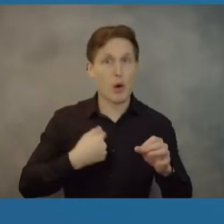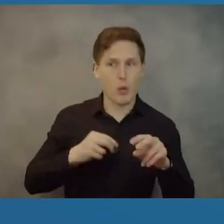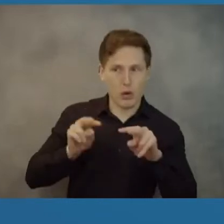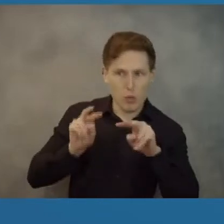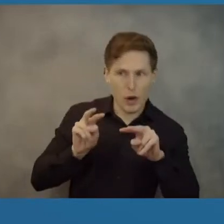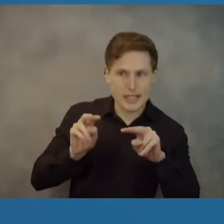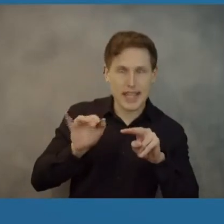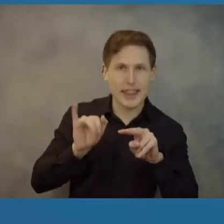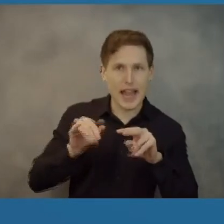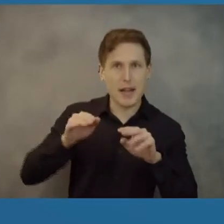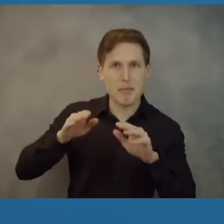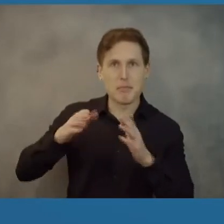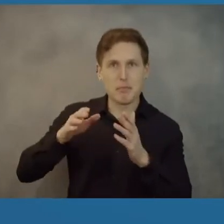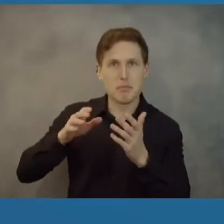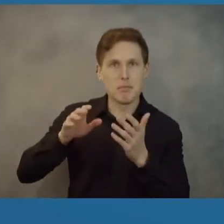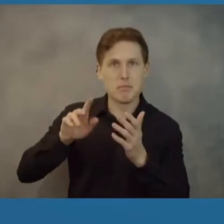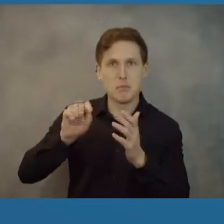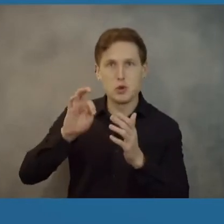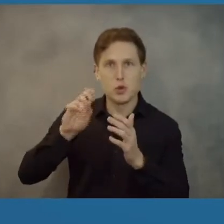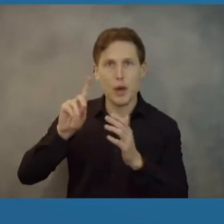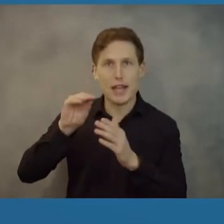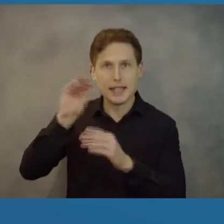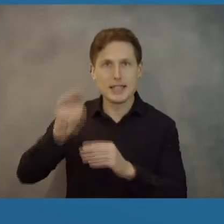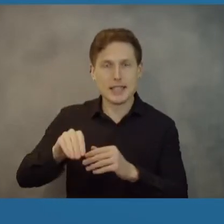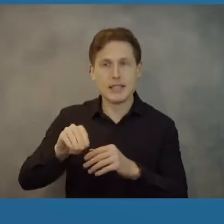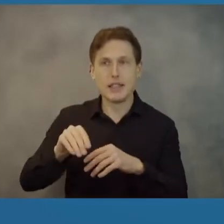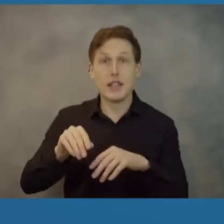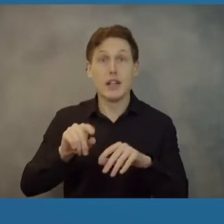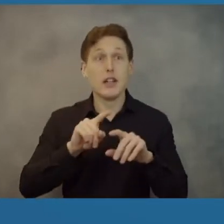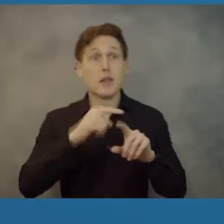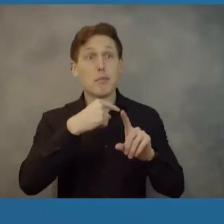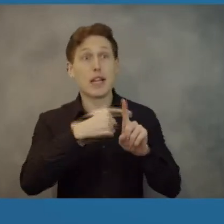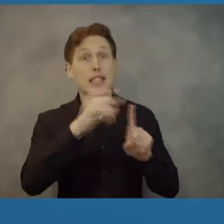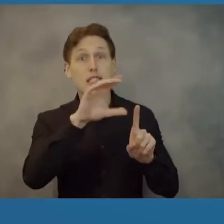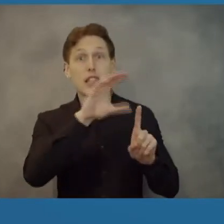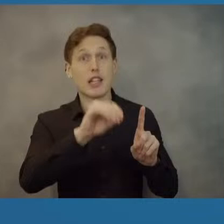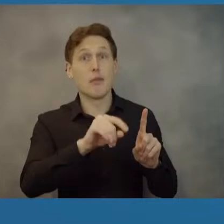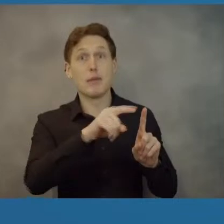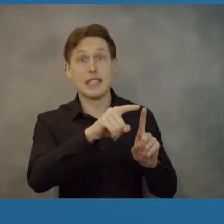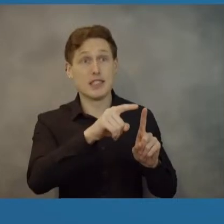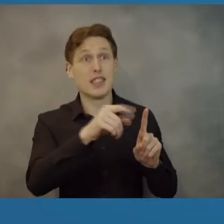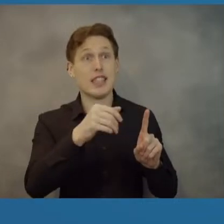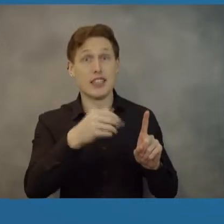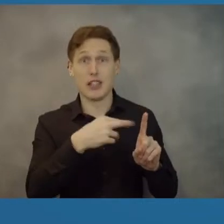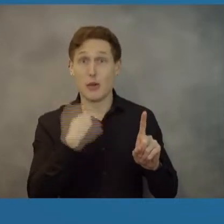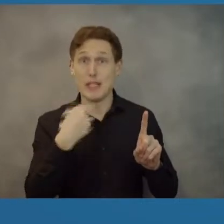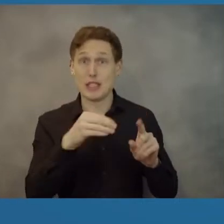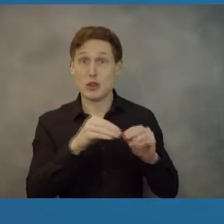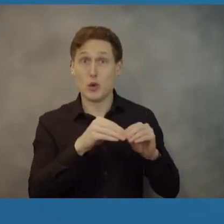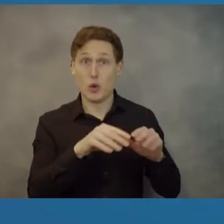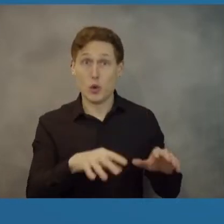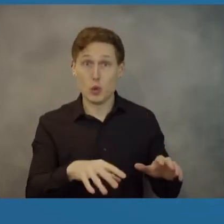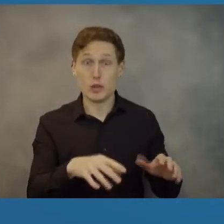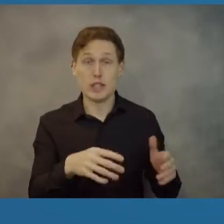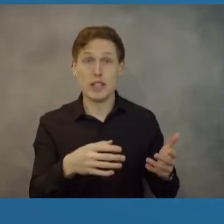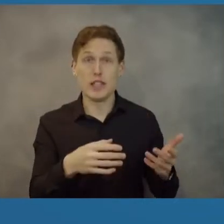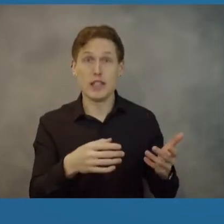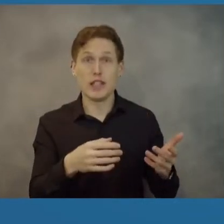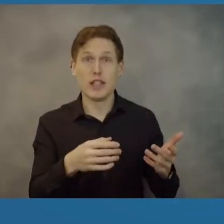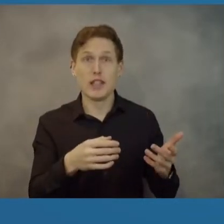the companies that have much to lose are providing, bad or no